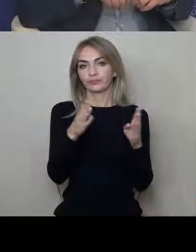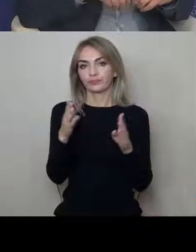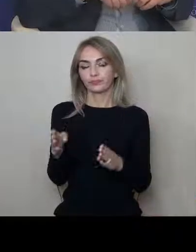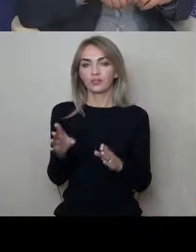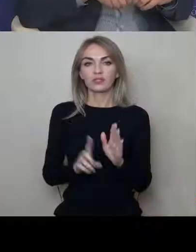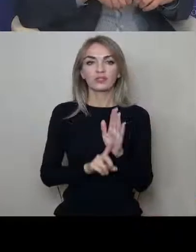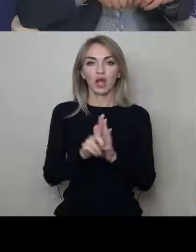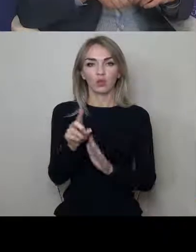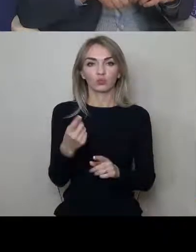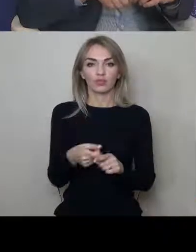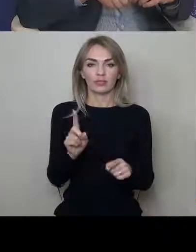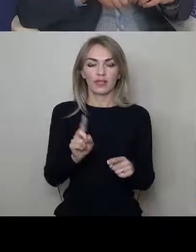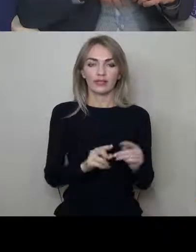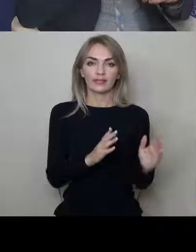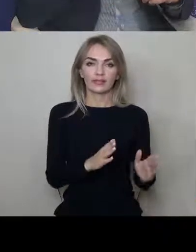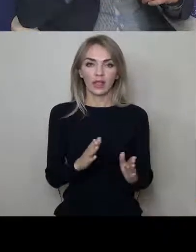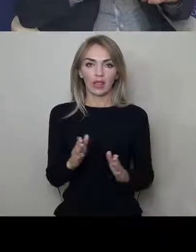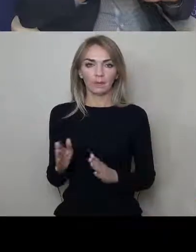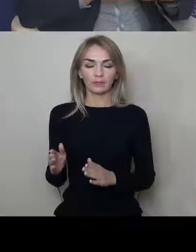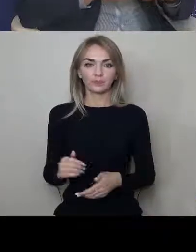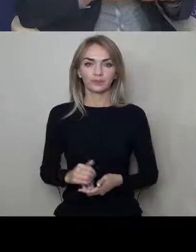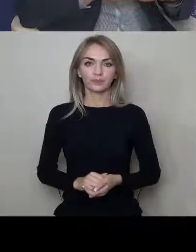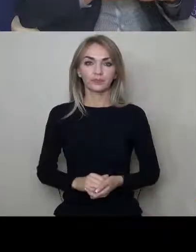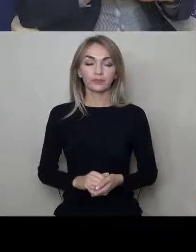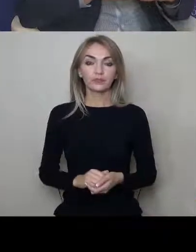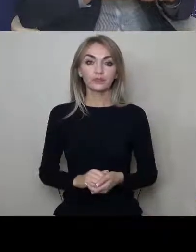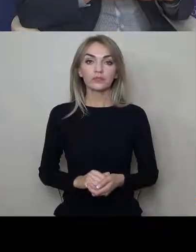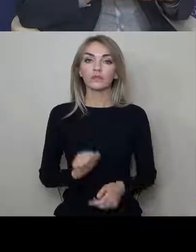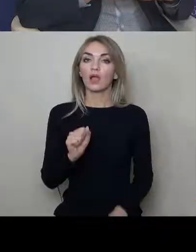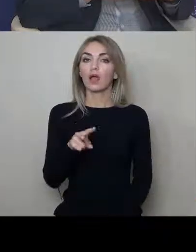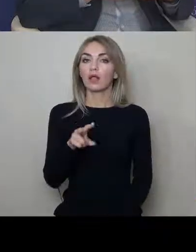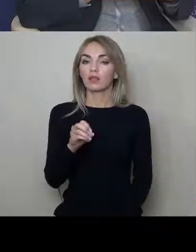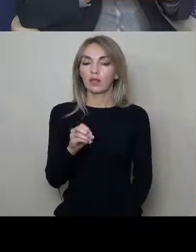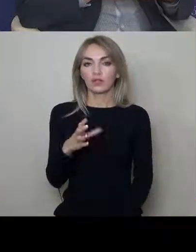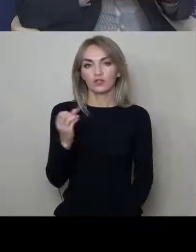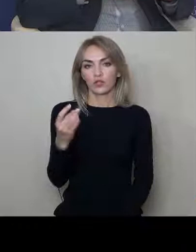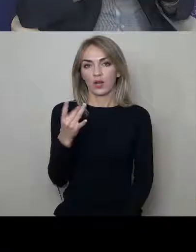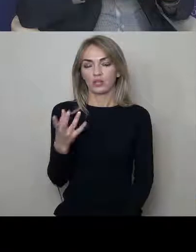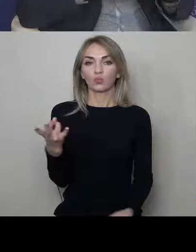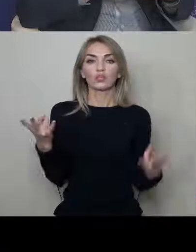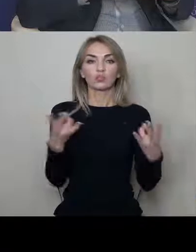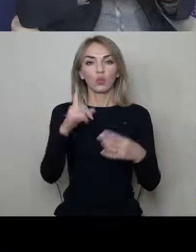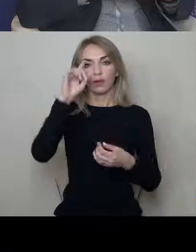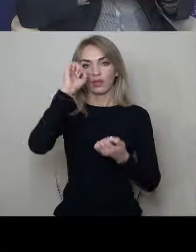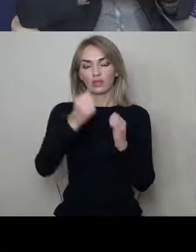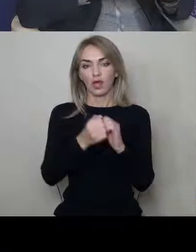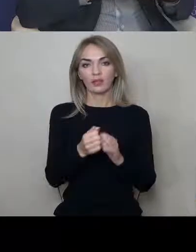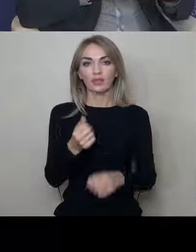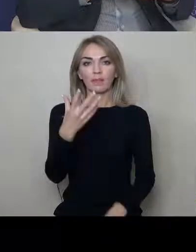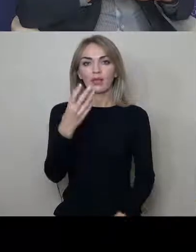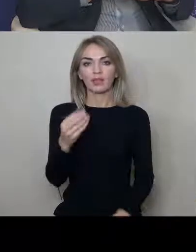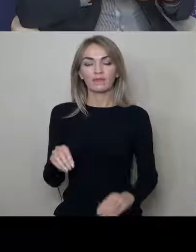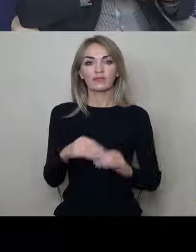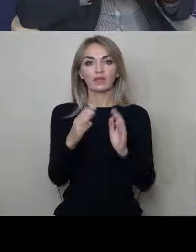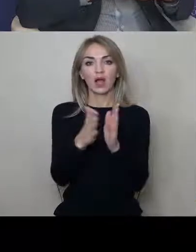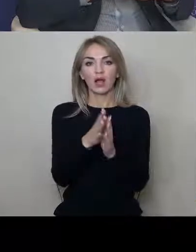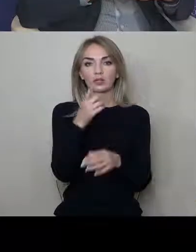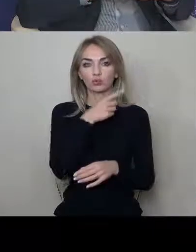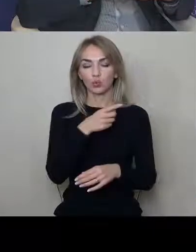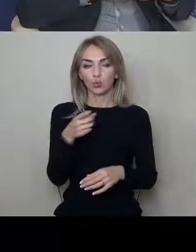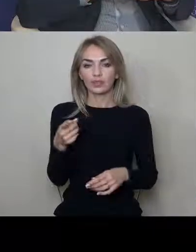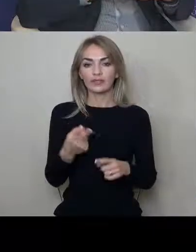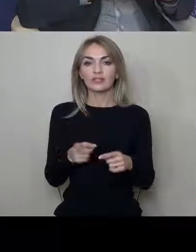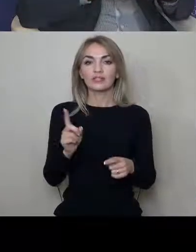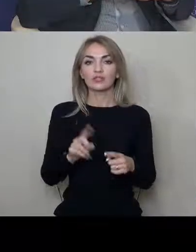passed, and the e-courts launch have been delayed again. Anyways, you have to